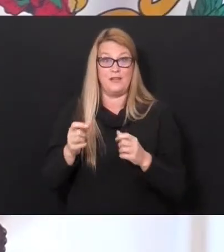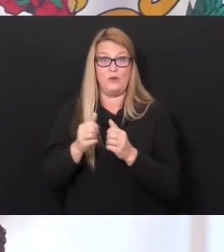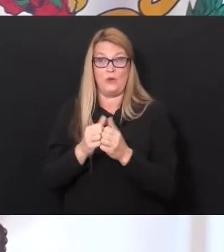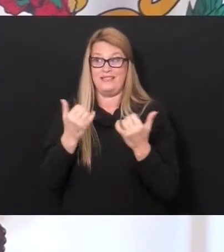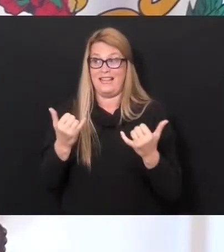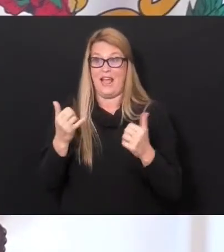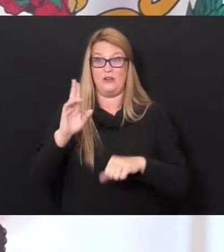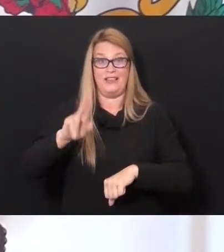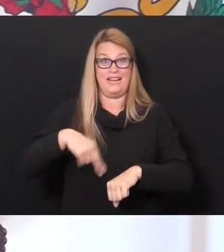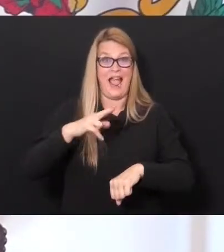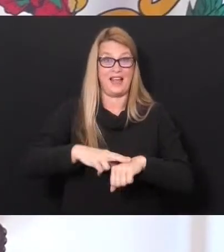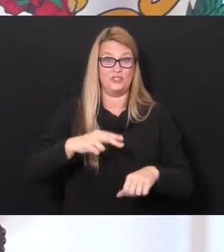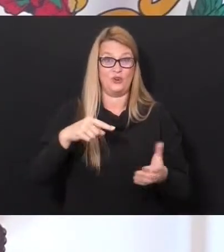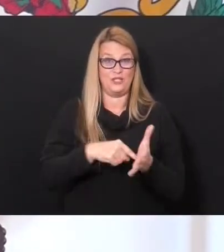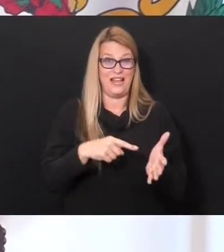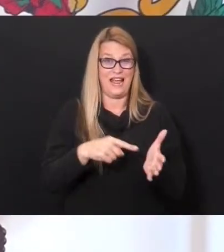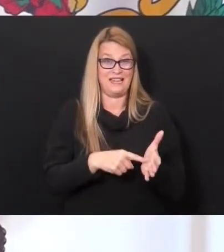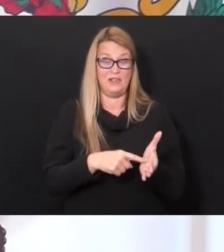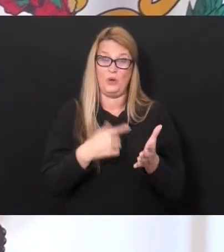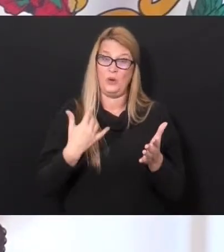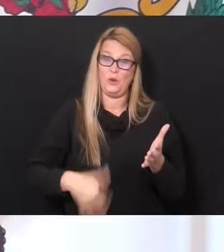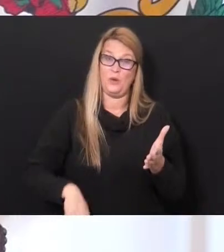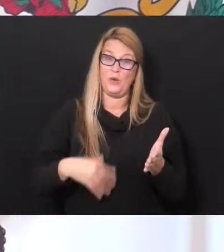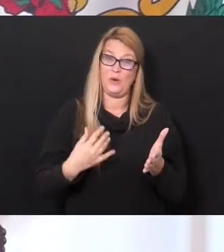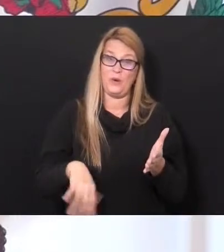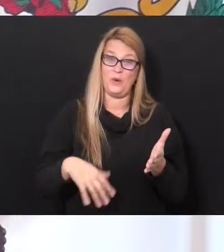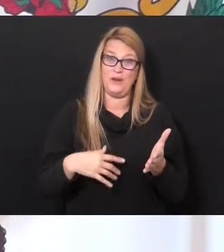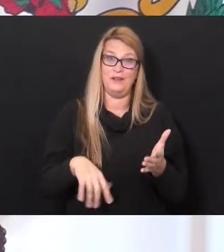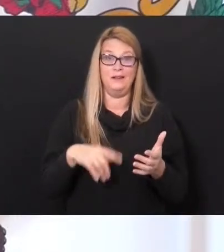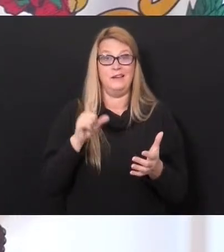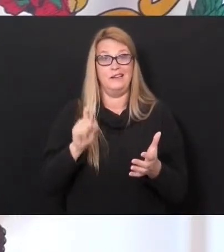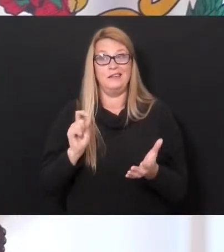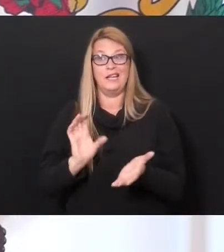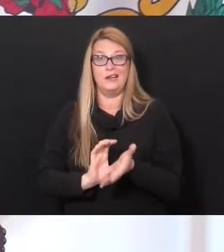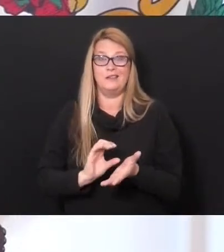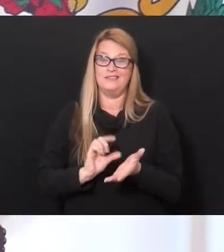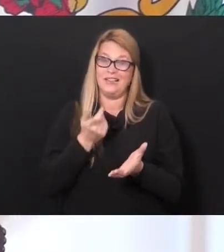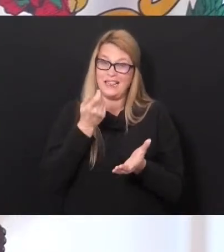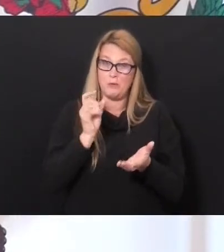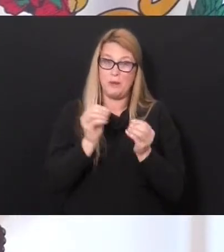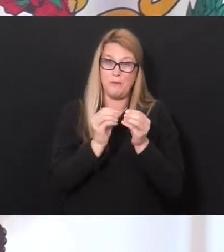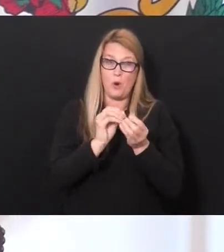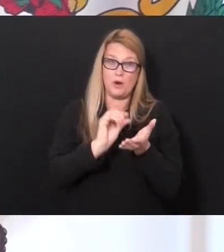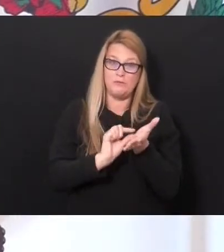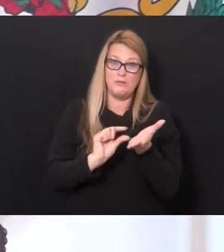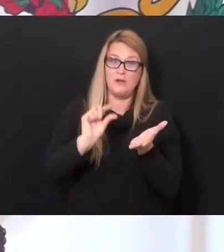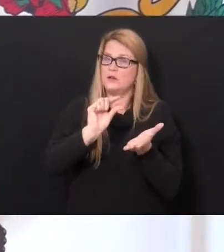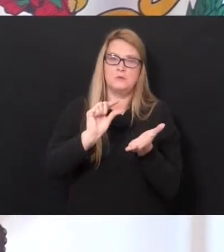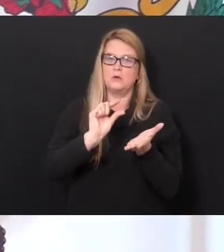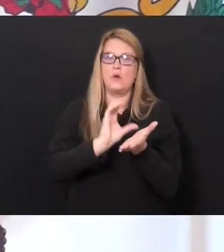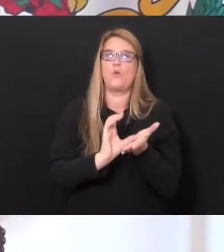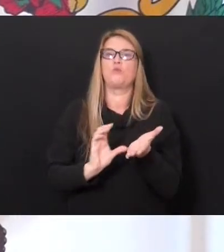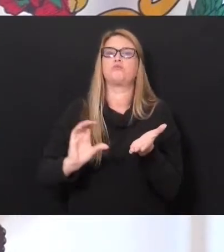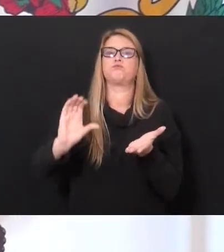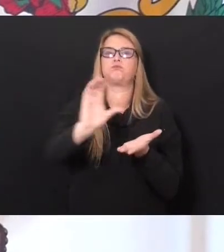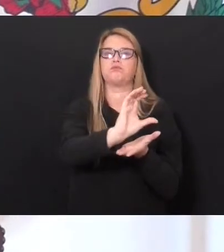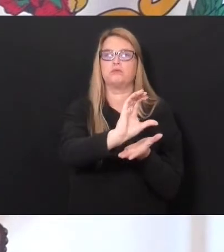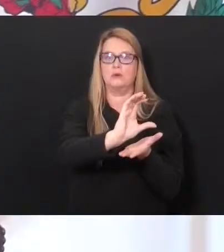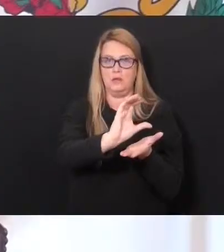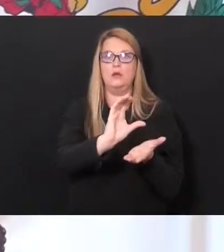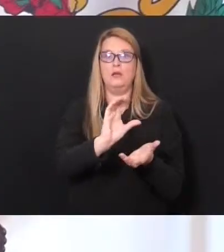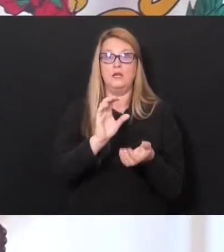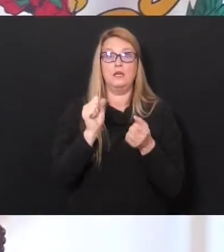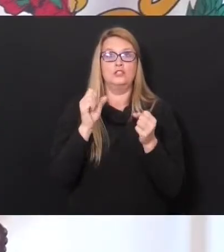at where it is now, to go a little bit more bold or significantly bold versus absolutely trying